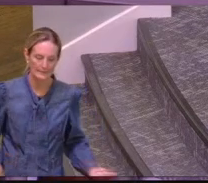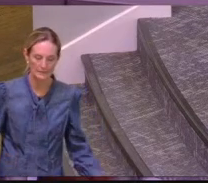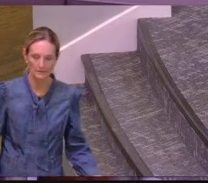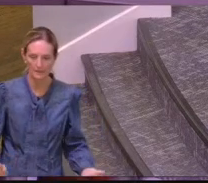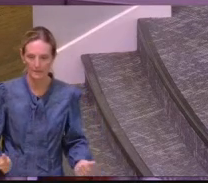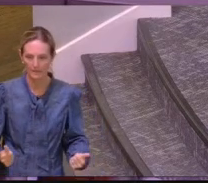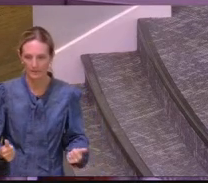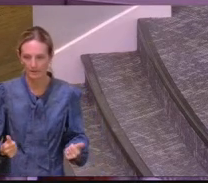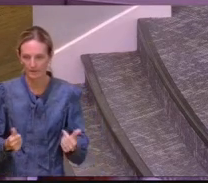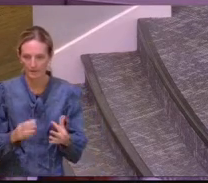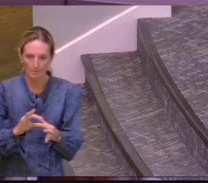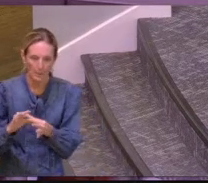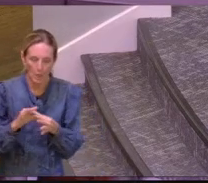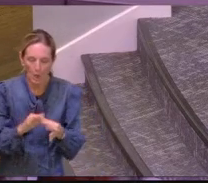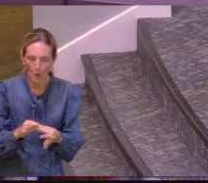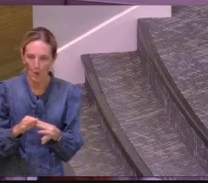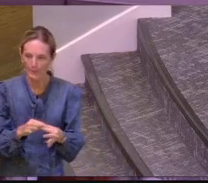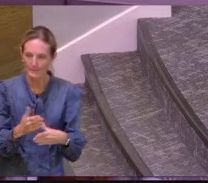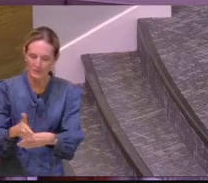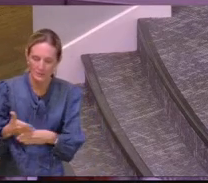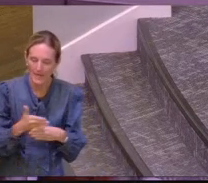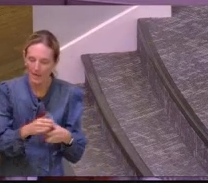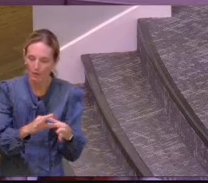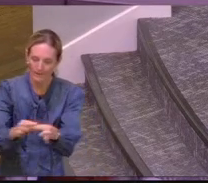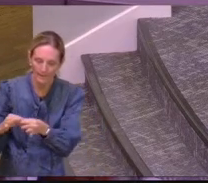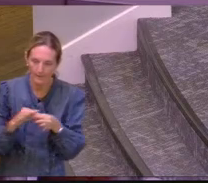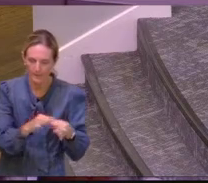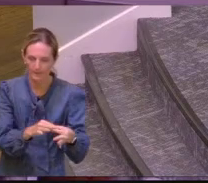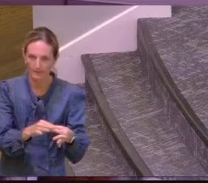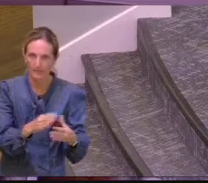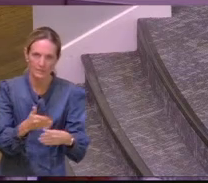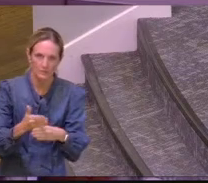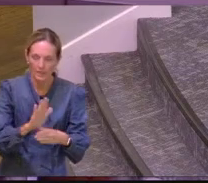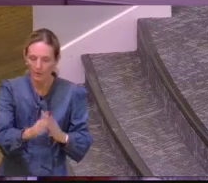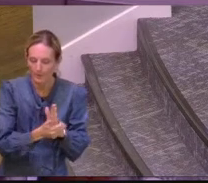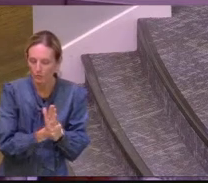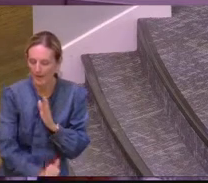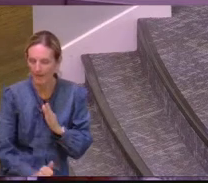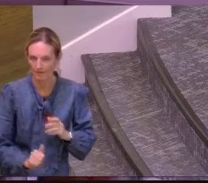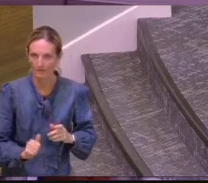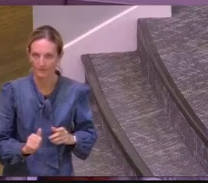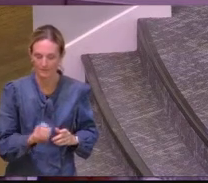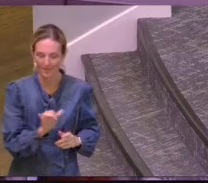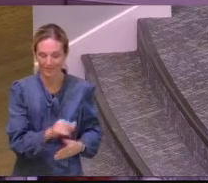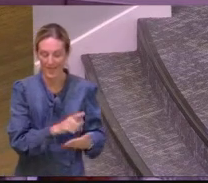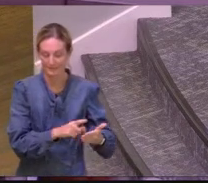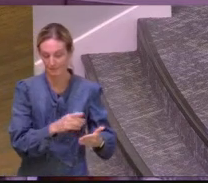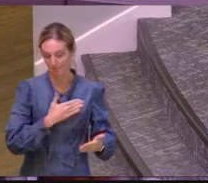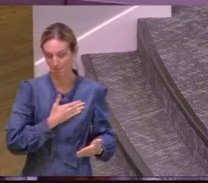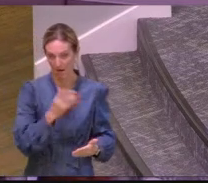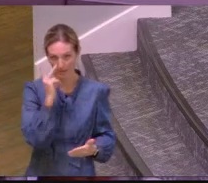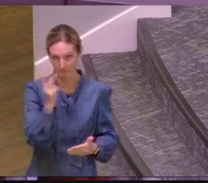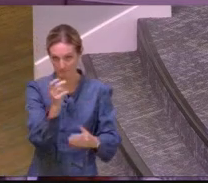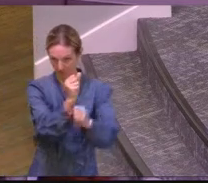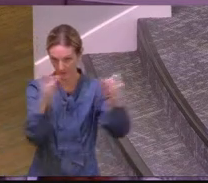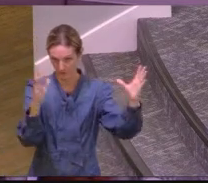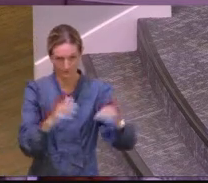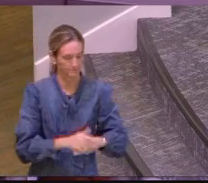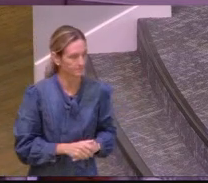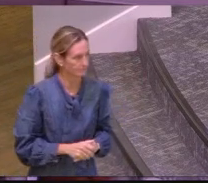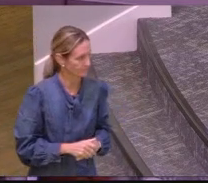sense of belonging and sharing space and sharing talent. And so that's the vision that I see. Is there